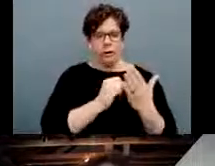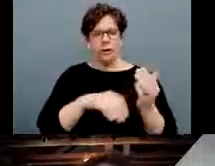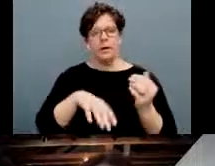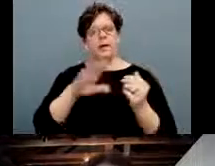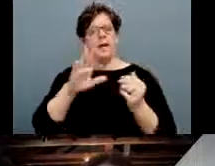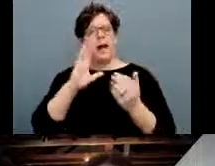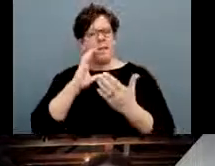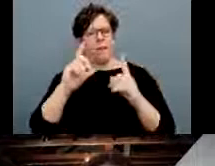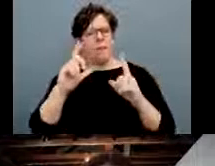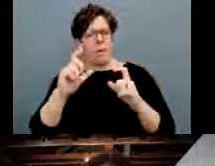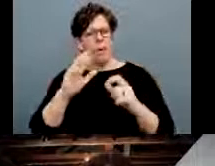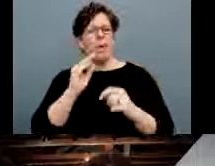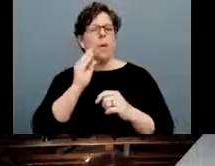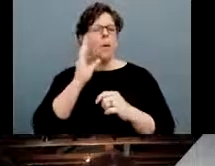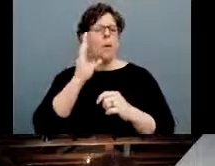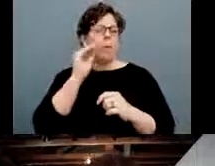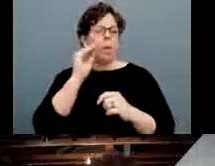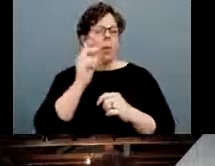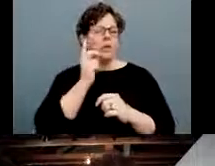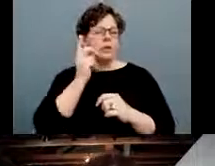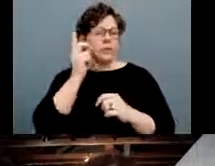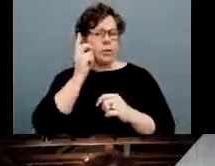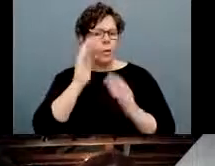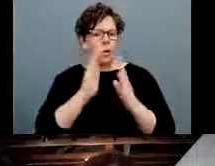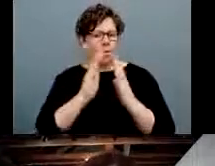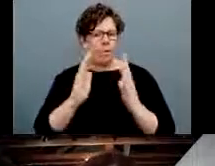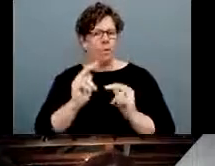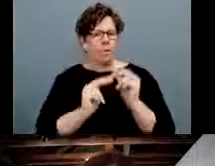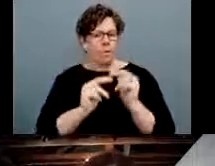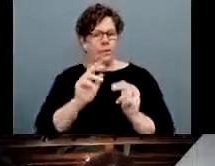dormitory at the Idaho School for the Deaf and Blind.